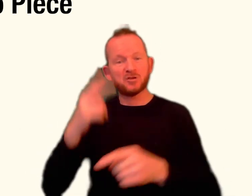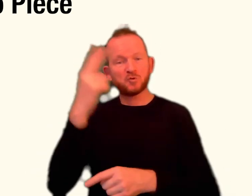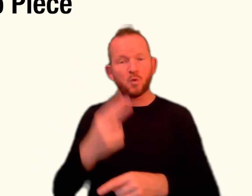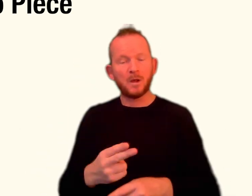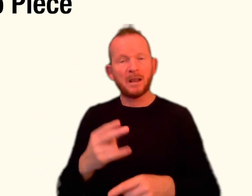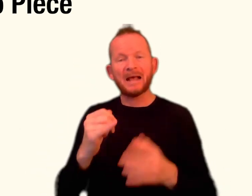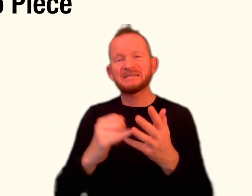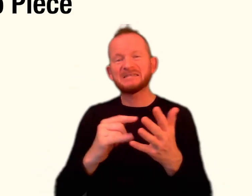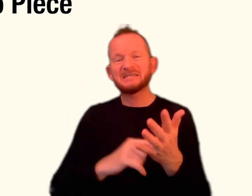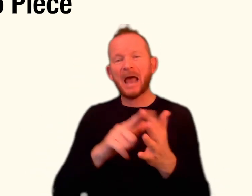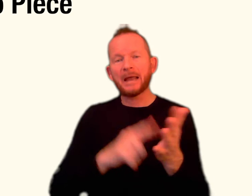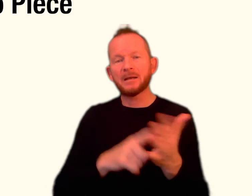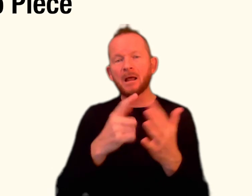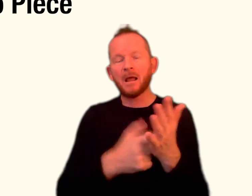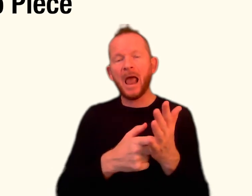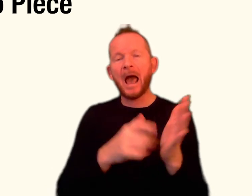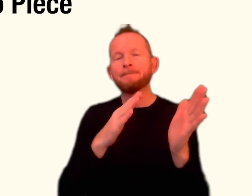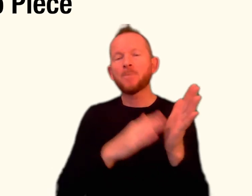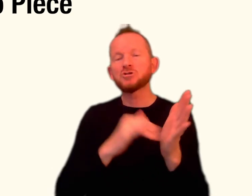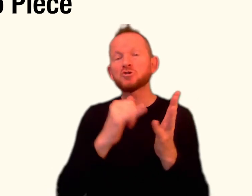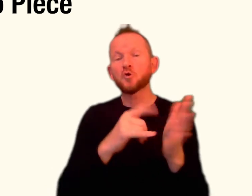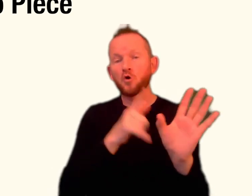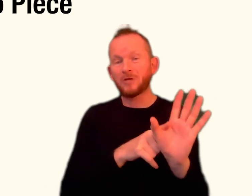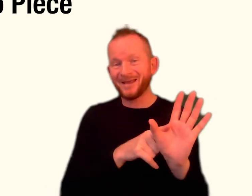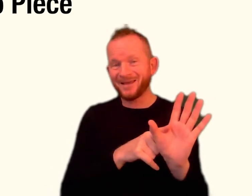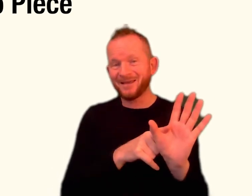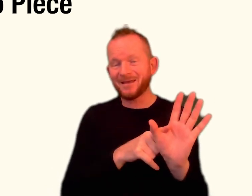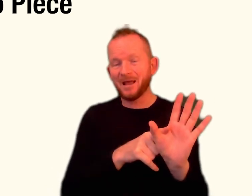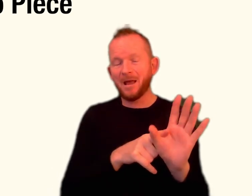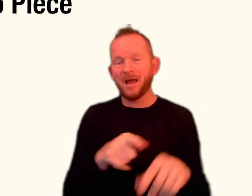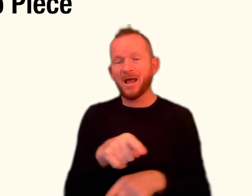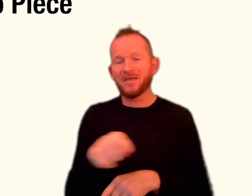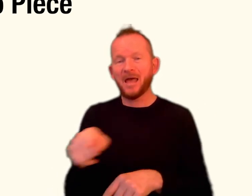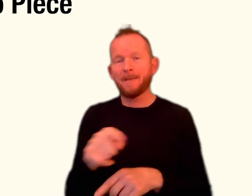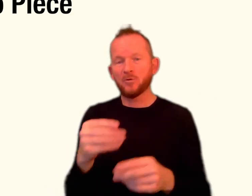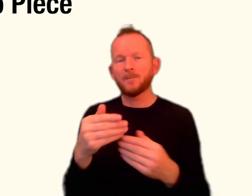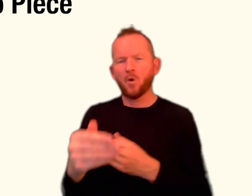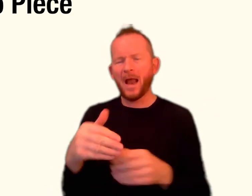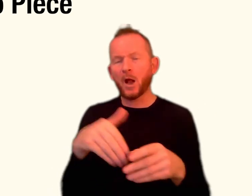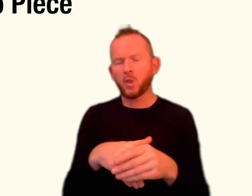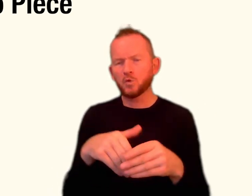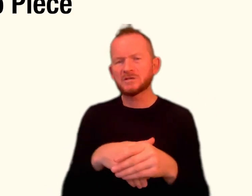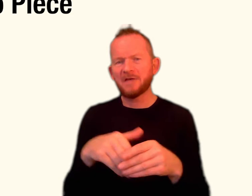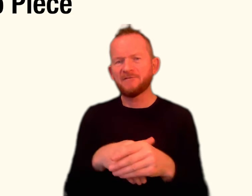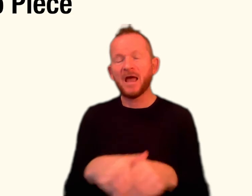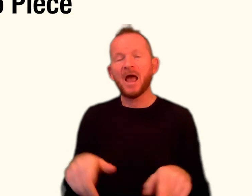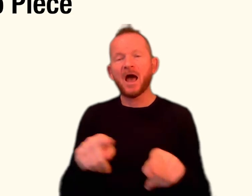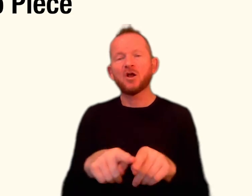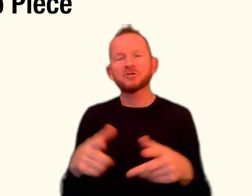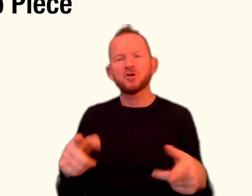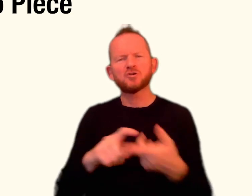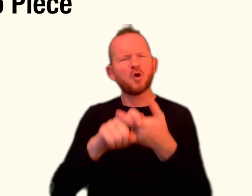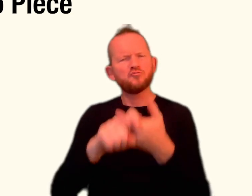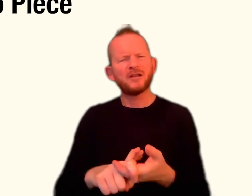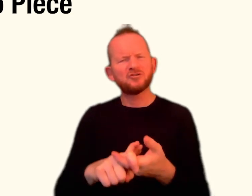Steiner and Montessori, and how they are much more inclusive and also not so rigid in